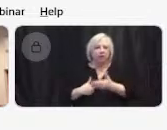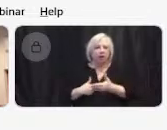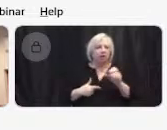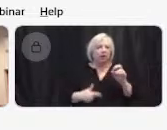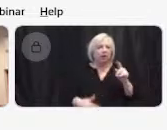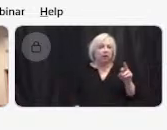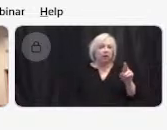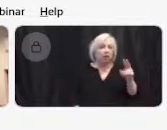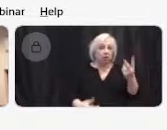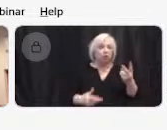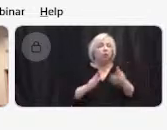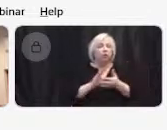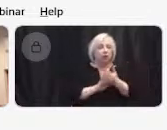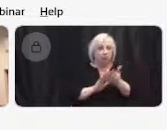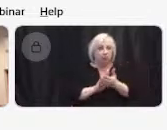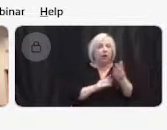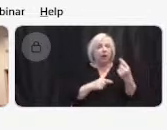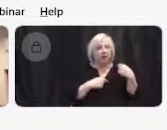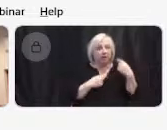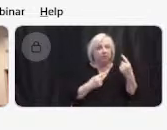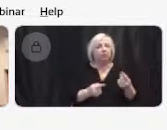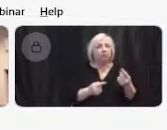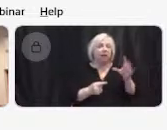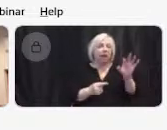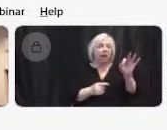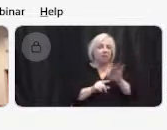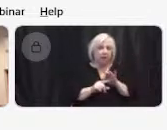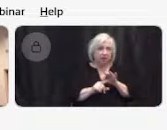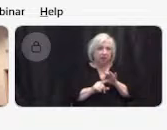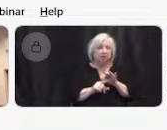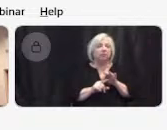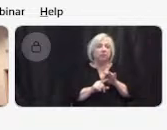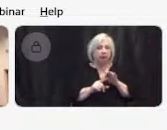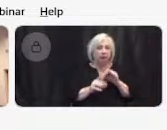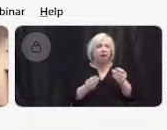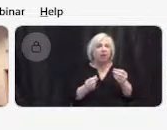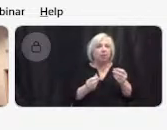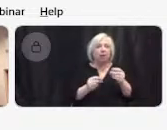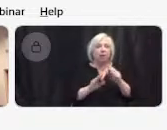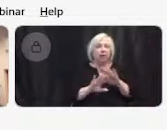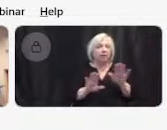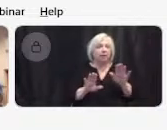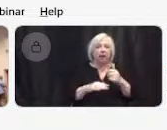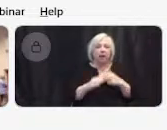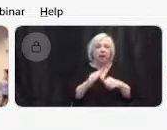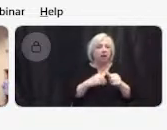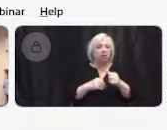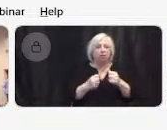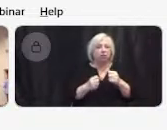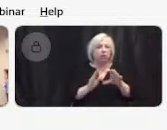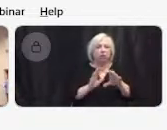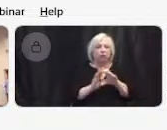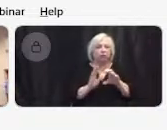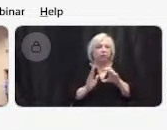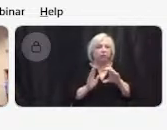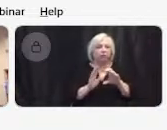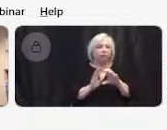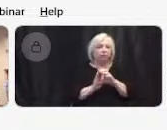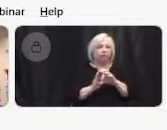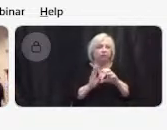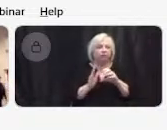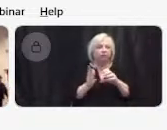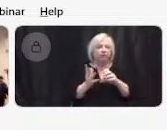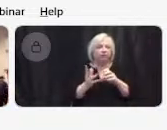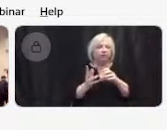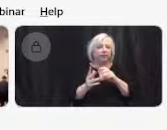is currently in operation, has been operating for approximately 9 months. The property is not currently under enforcement by the City of Little Rock. As of this